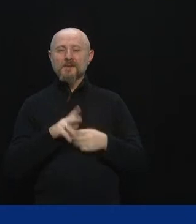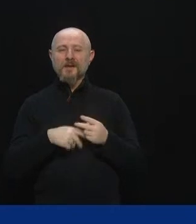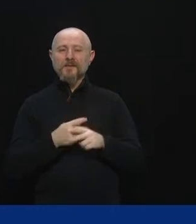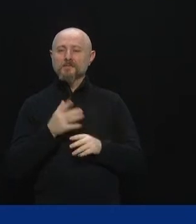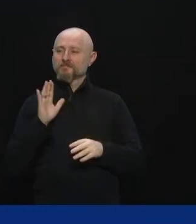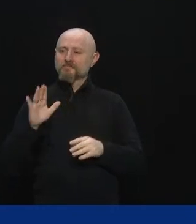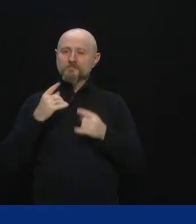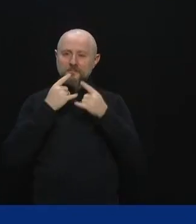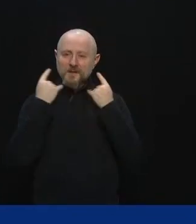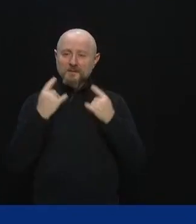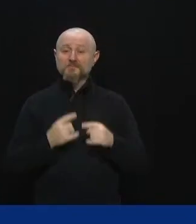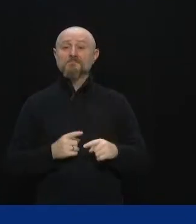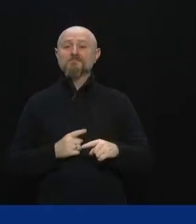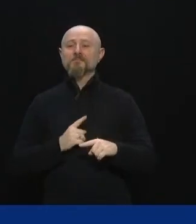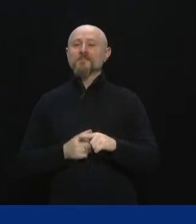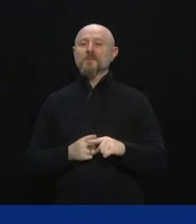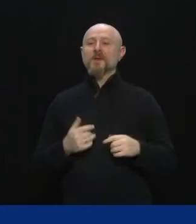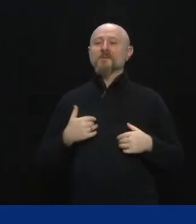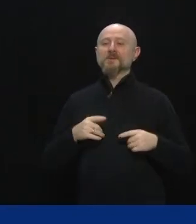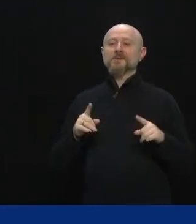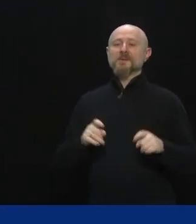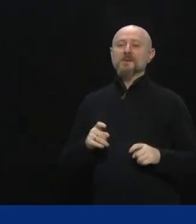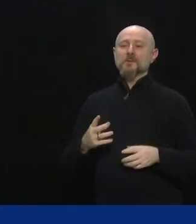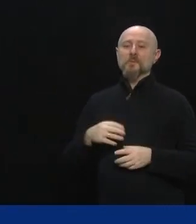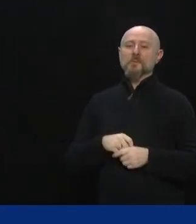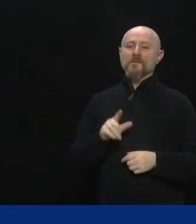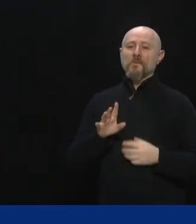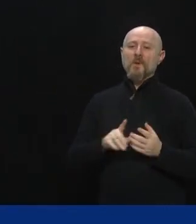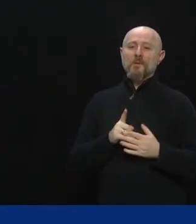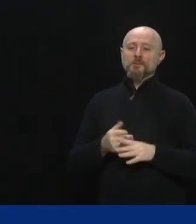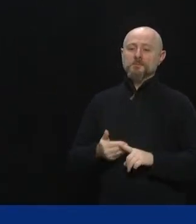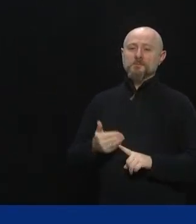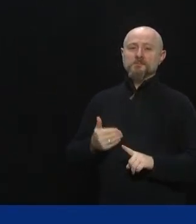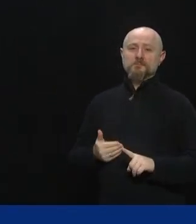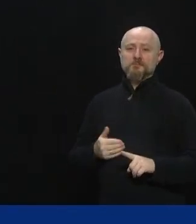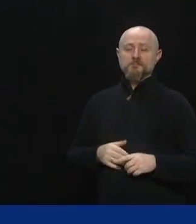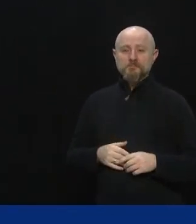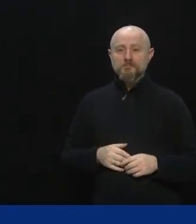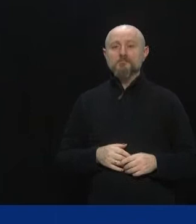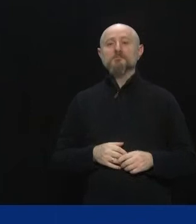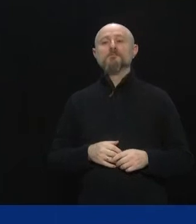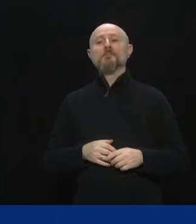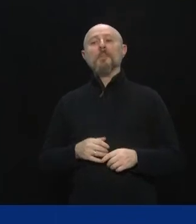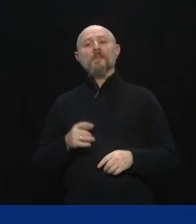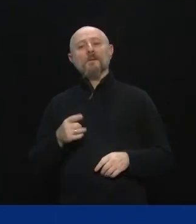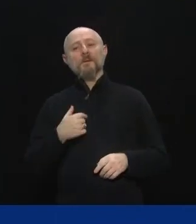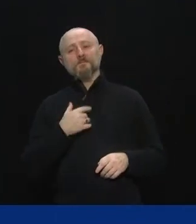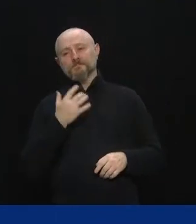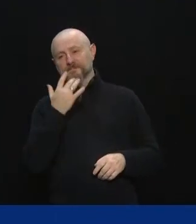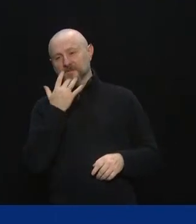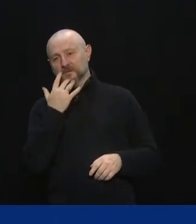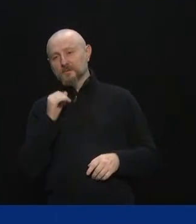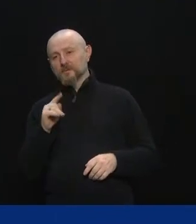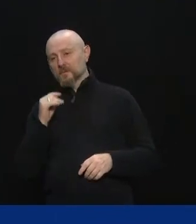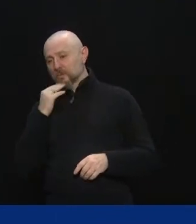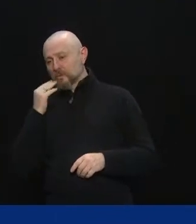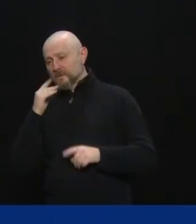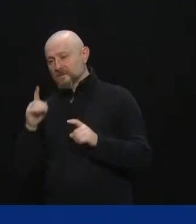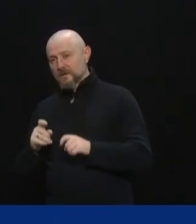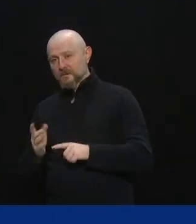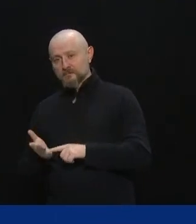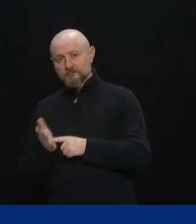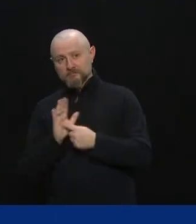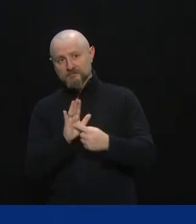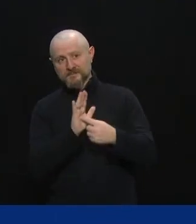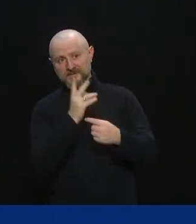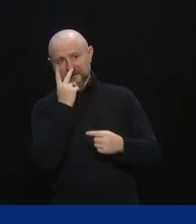COVID test within 24 hours. We prefer that they do it at home, bring the results, show us, or do it